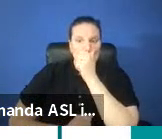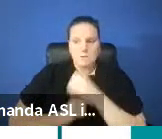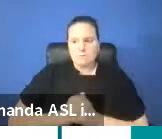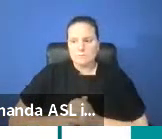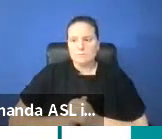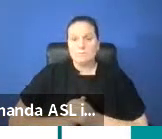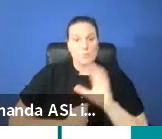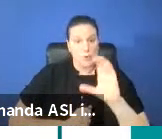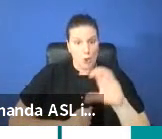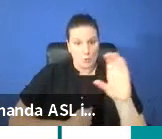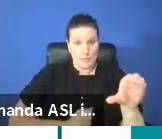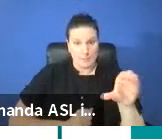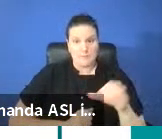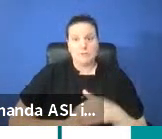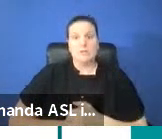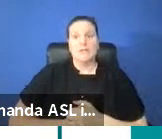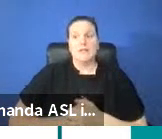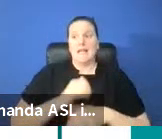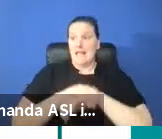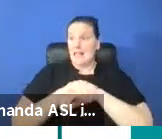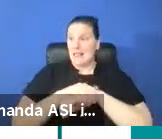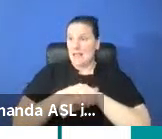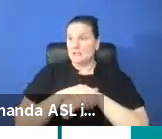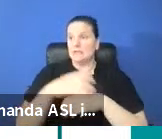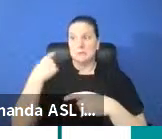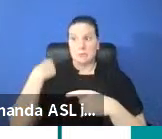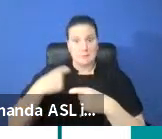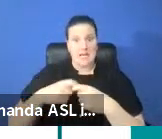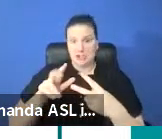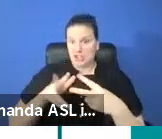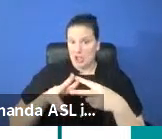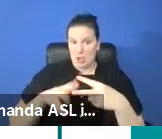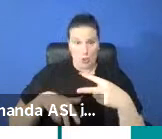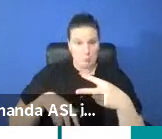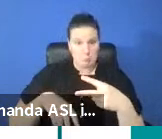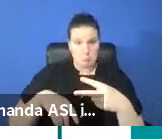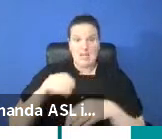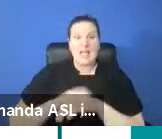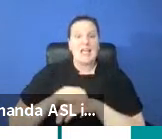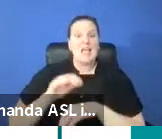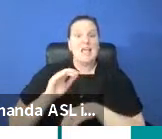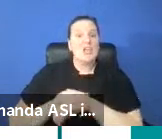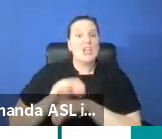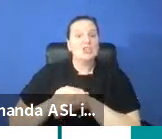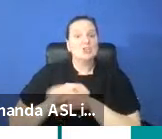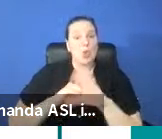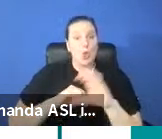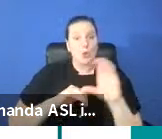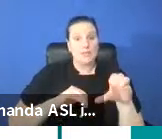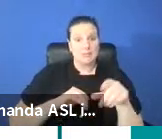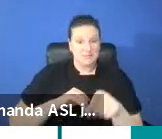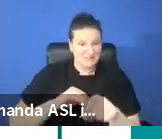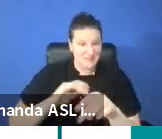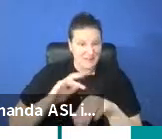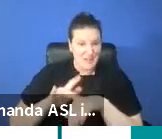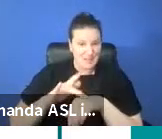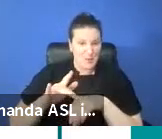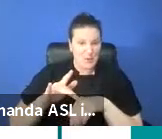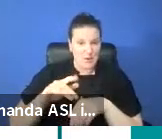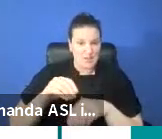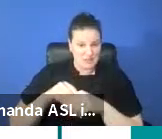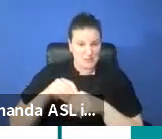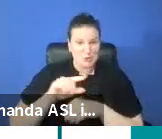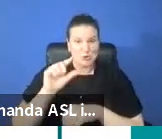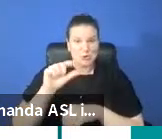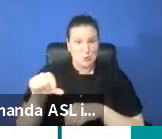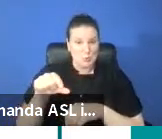Closed captions are in English and Spanish. English closed captions are available within Zoom